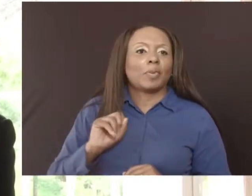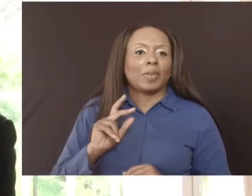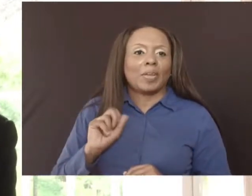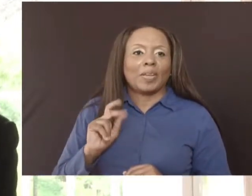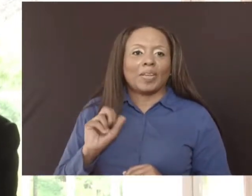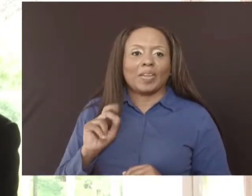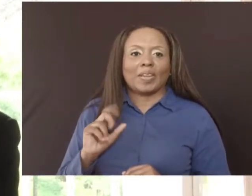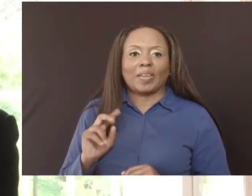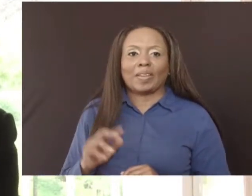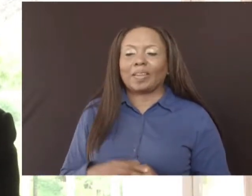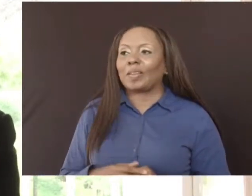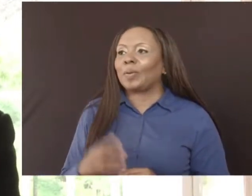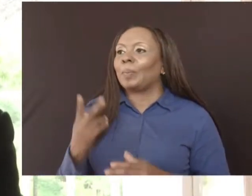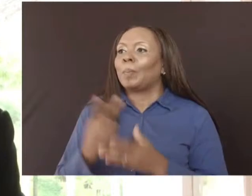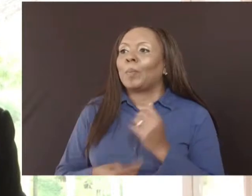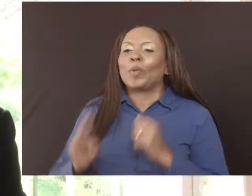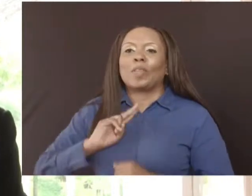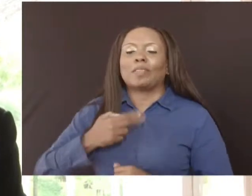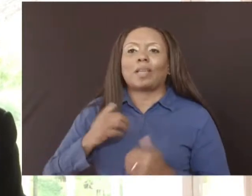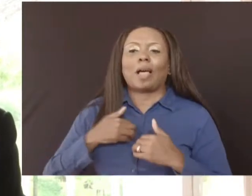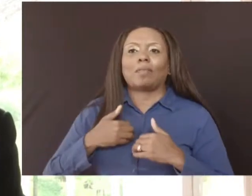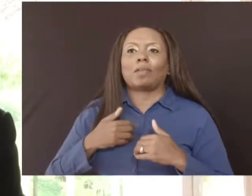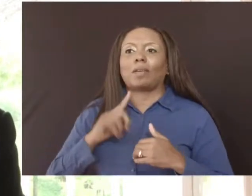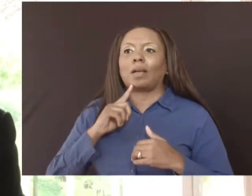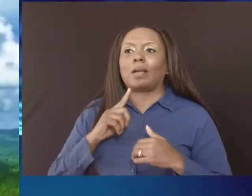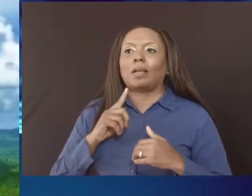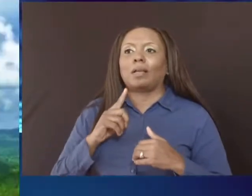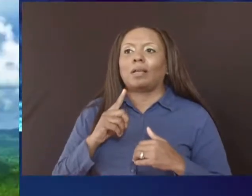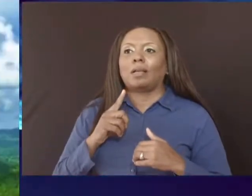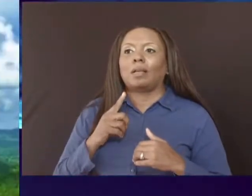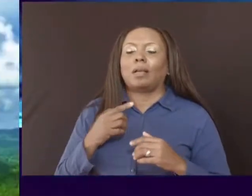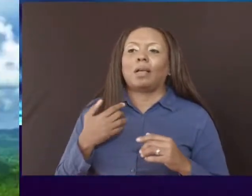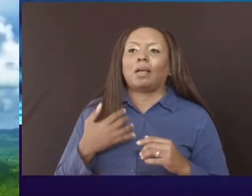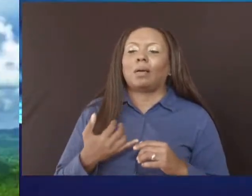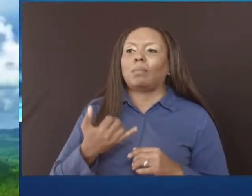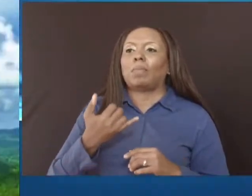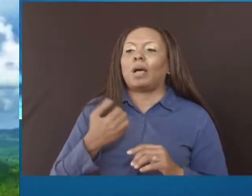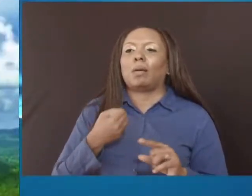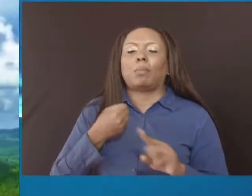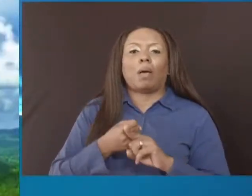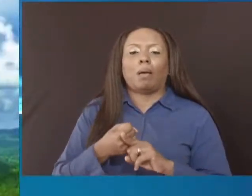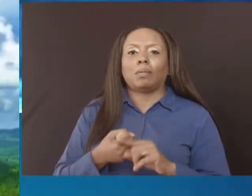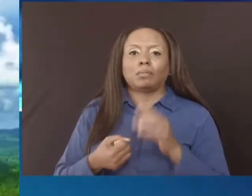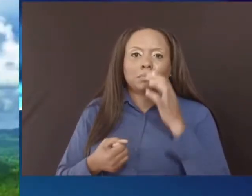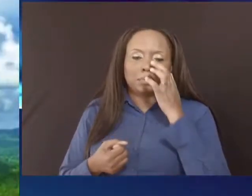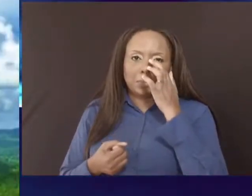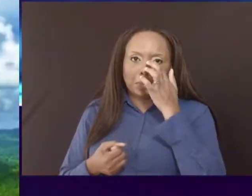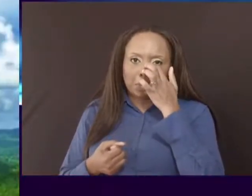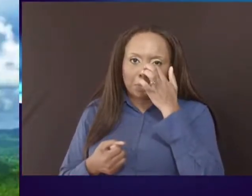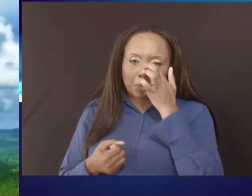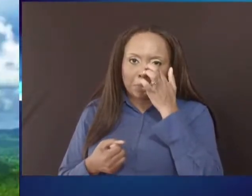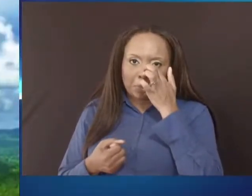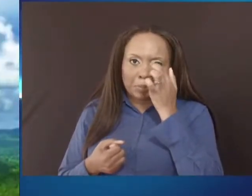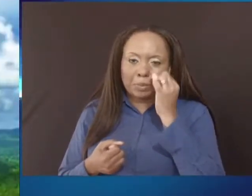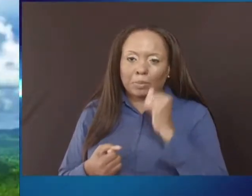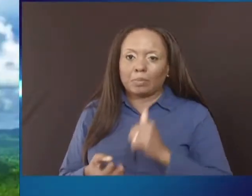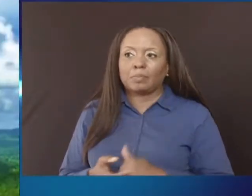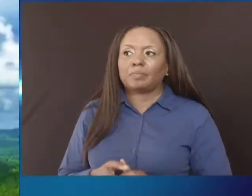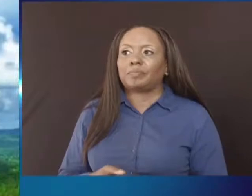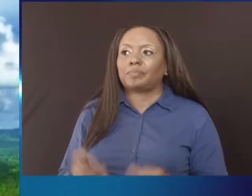Best, he's both of us had a bit of a glitch, but yeah. I think that I'm back now. So essentially at this point in